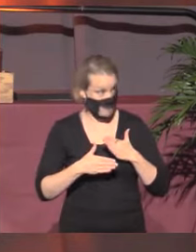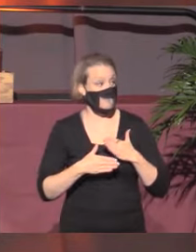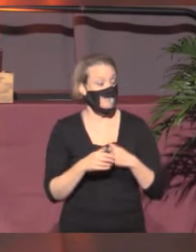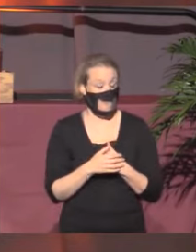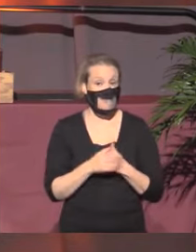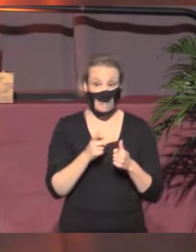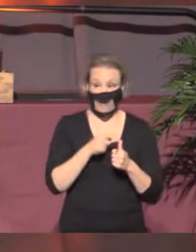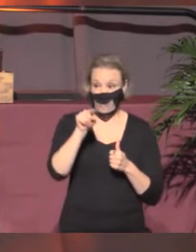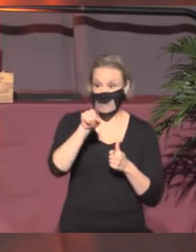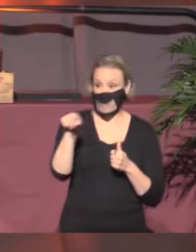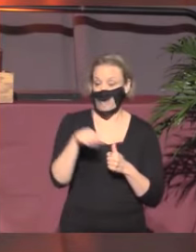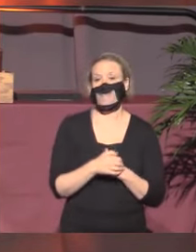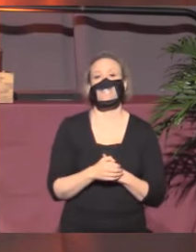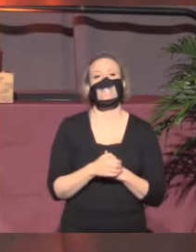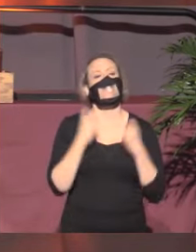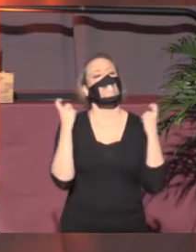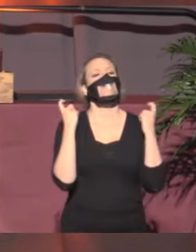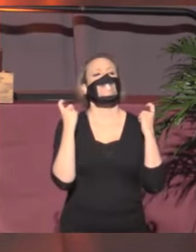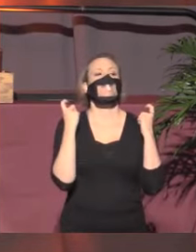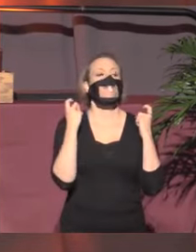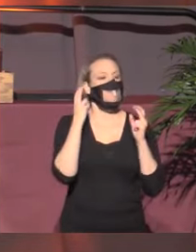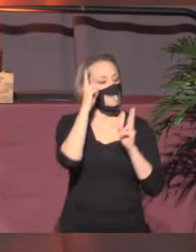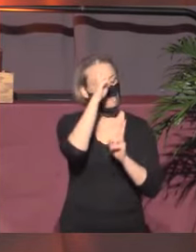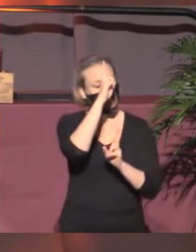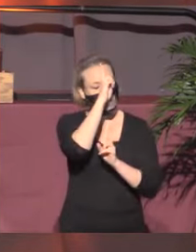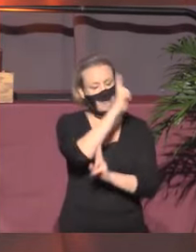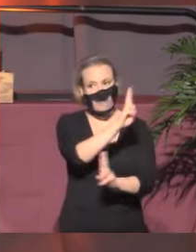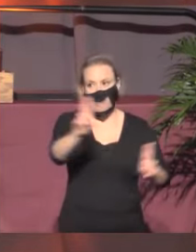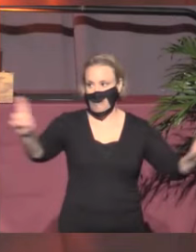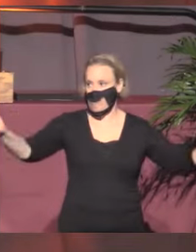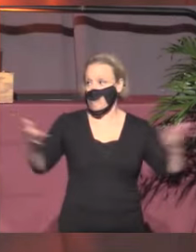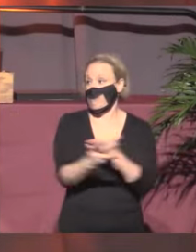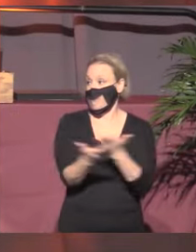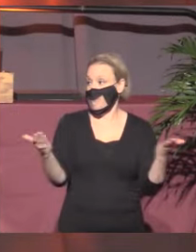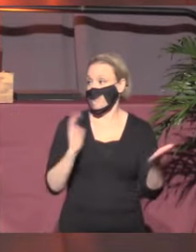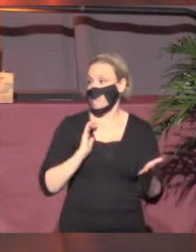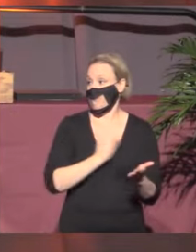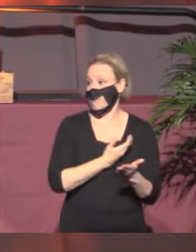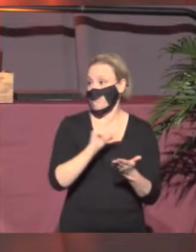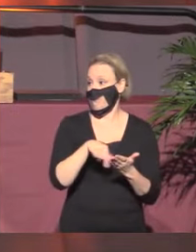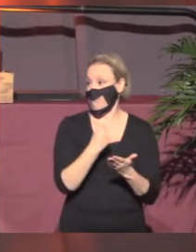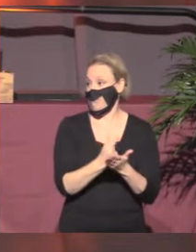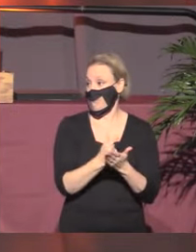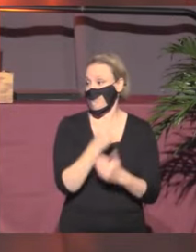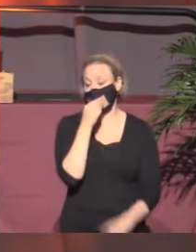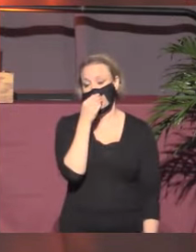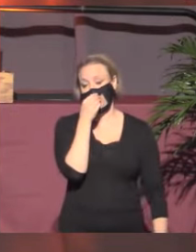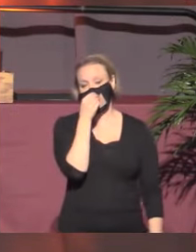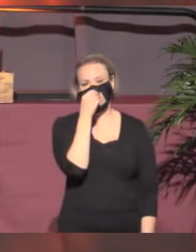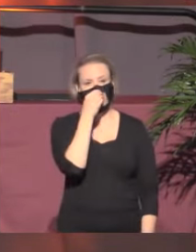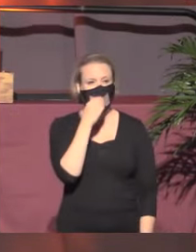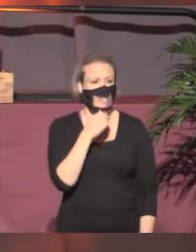These ceremonies are in honor of you, our graduates, for how hard you've